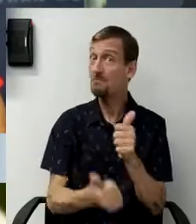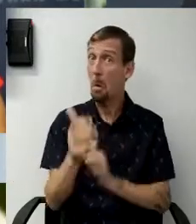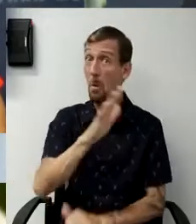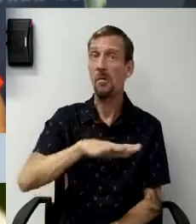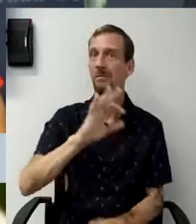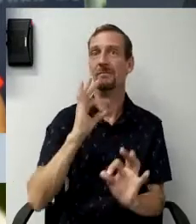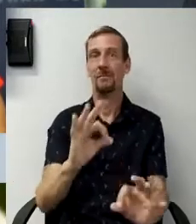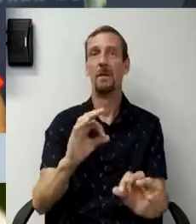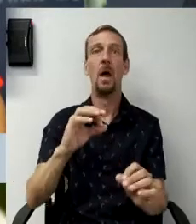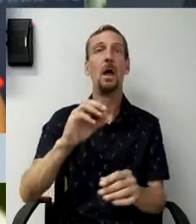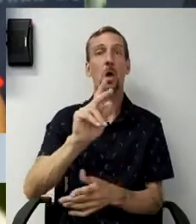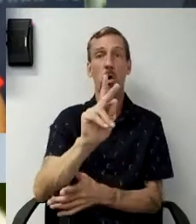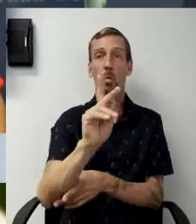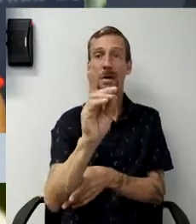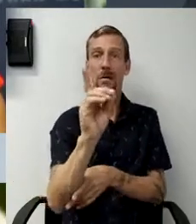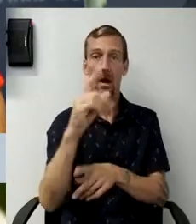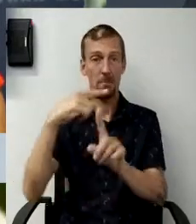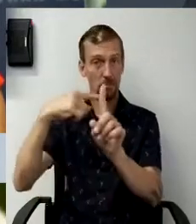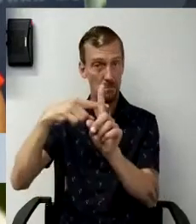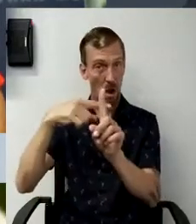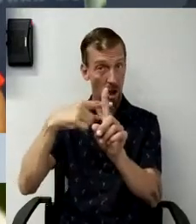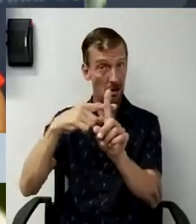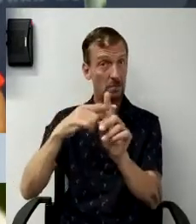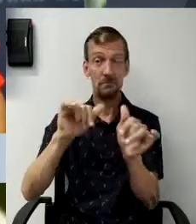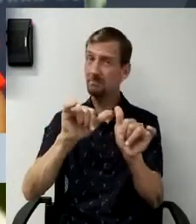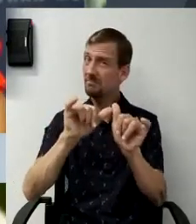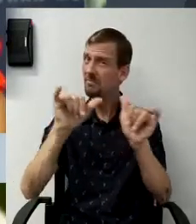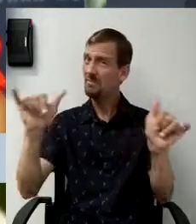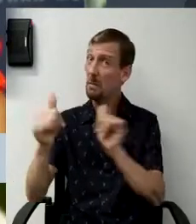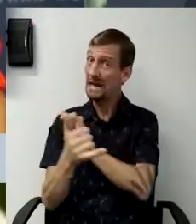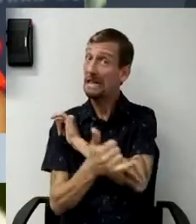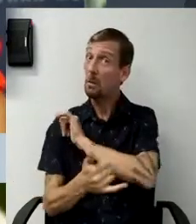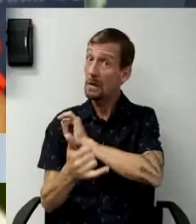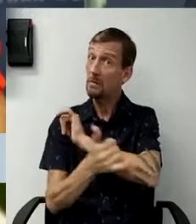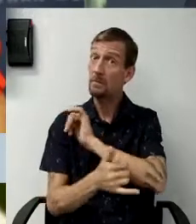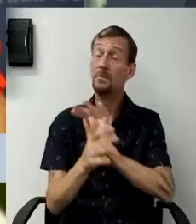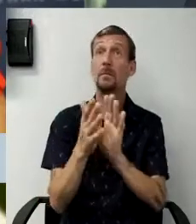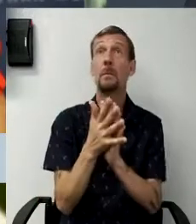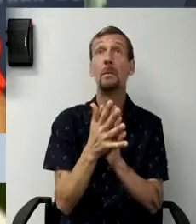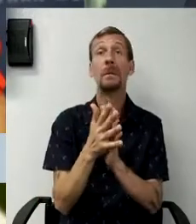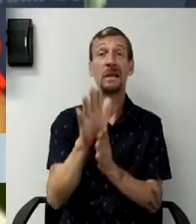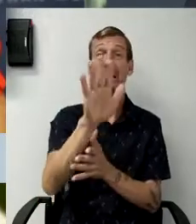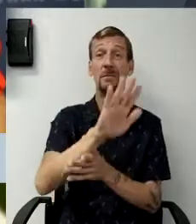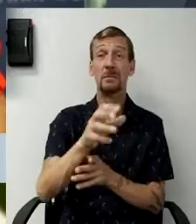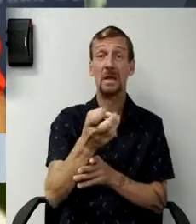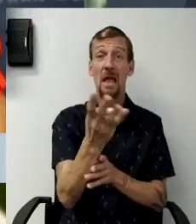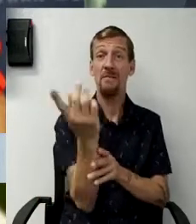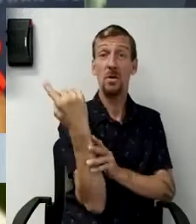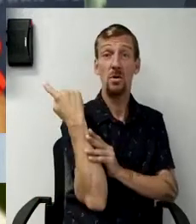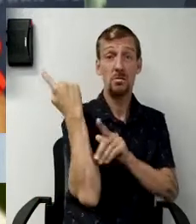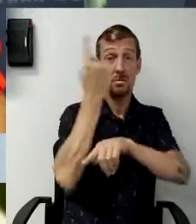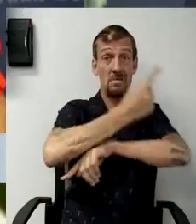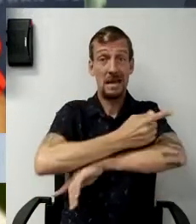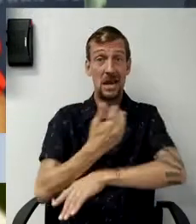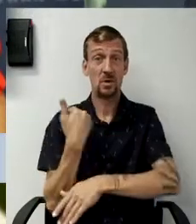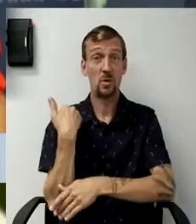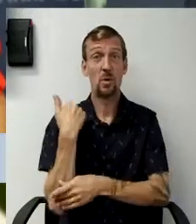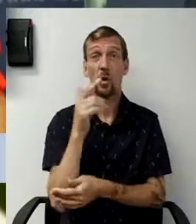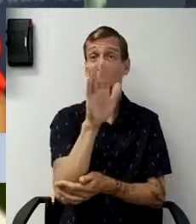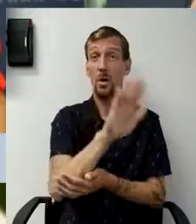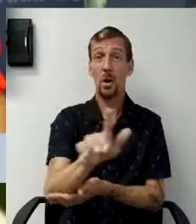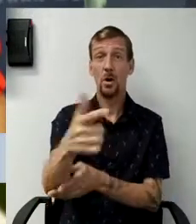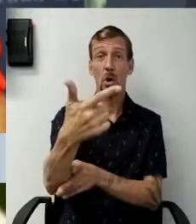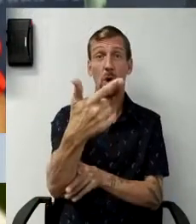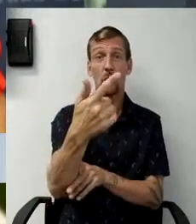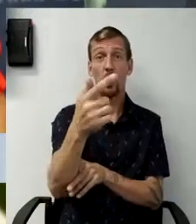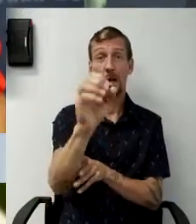Quia Delta's positivity rate, similar to the county. Just a few days ago, we were at 21%.